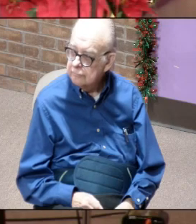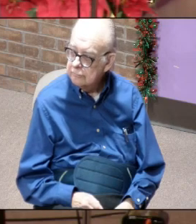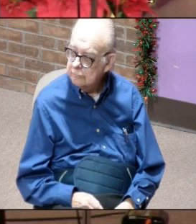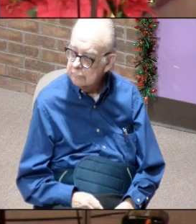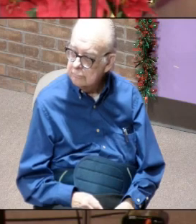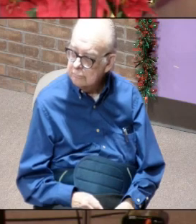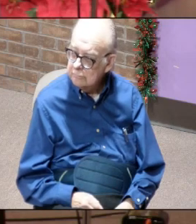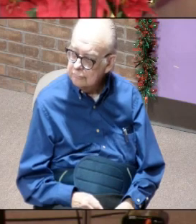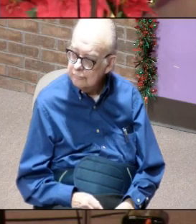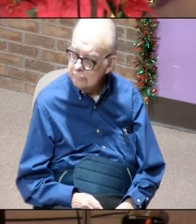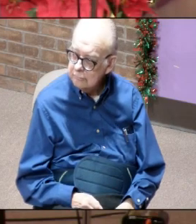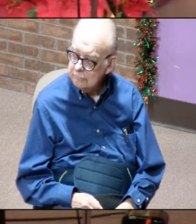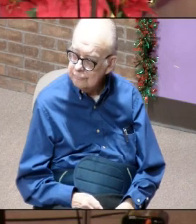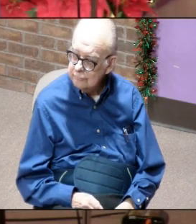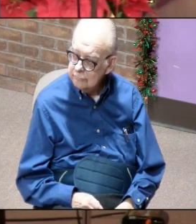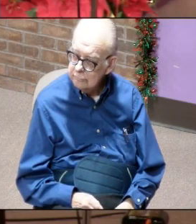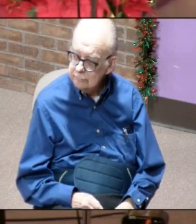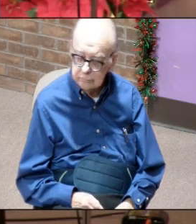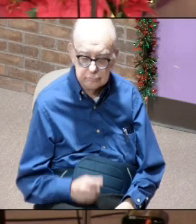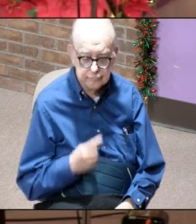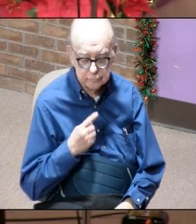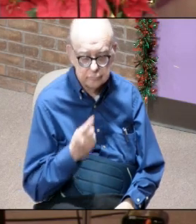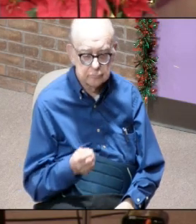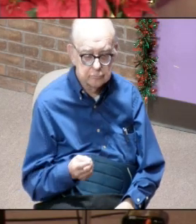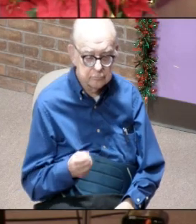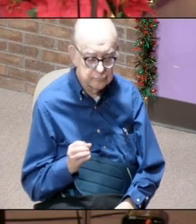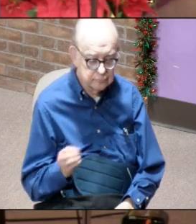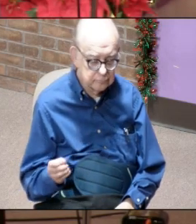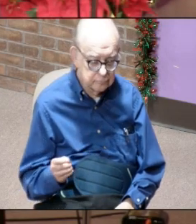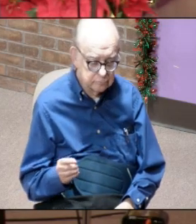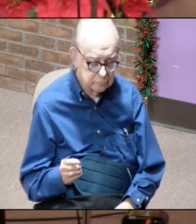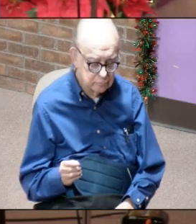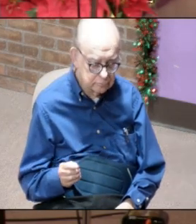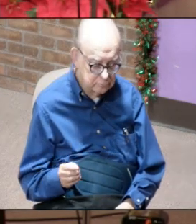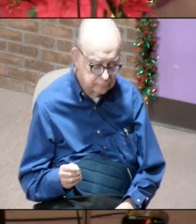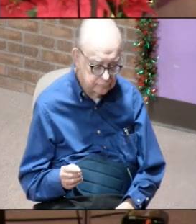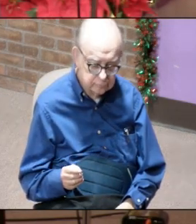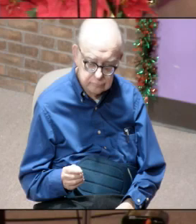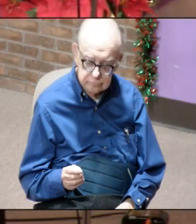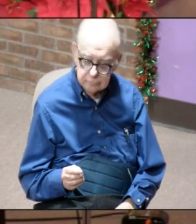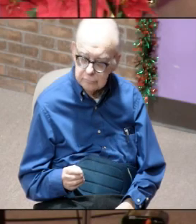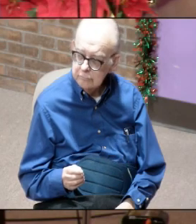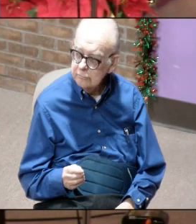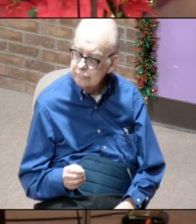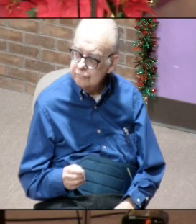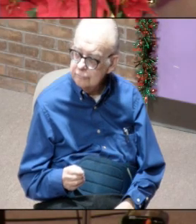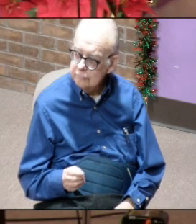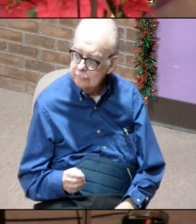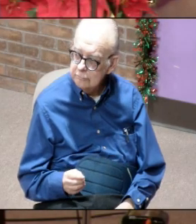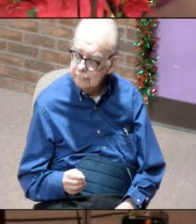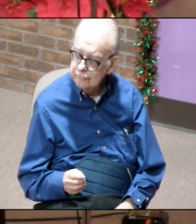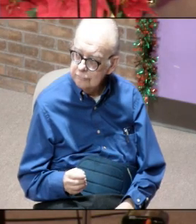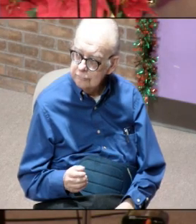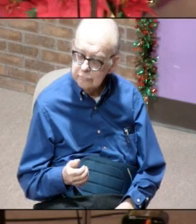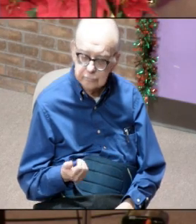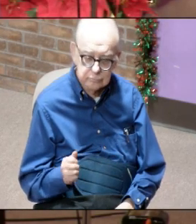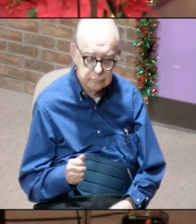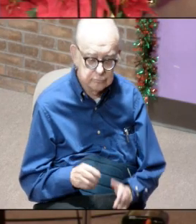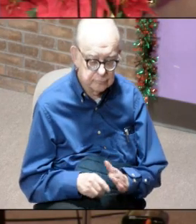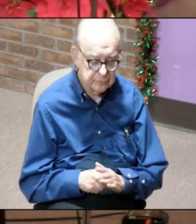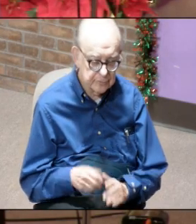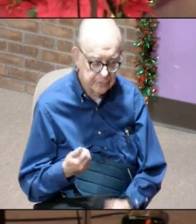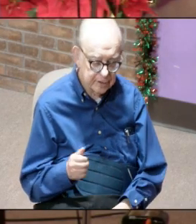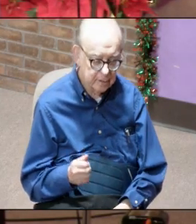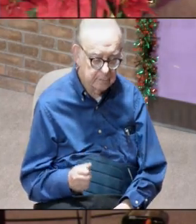you? And he said, so they were all given. Can you go back to verse number 10,